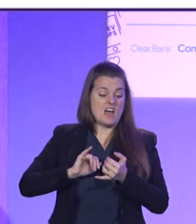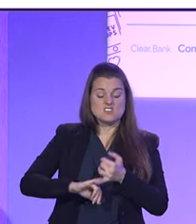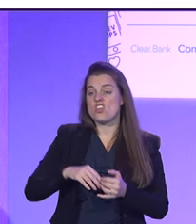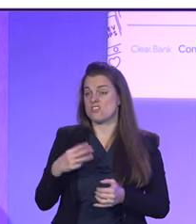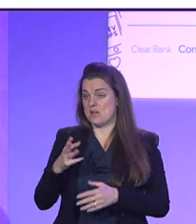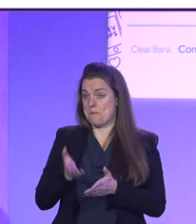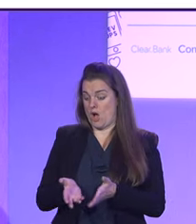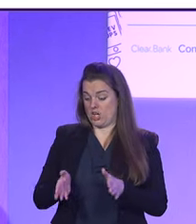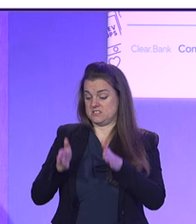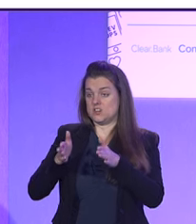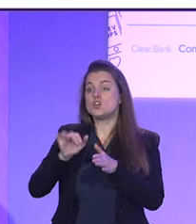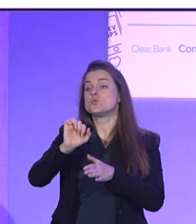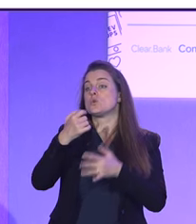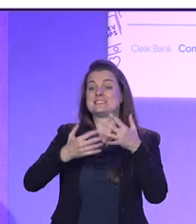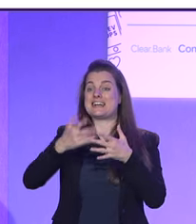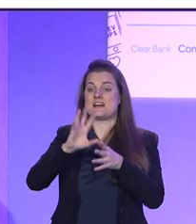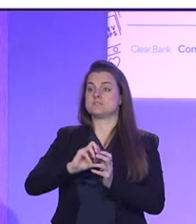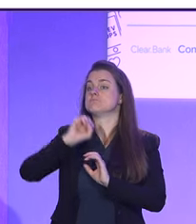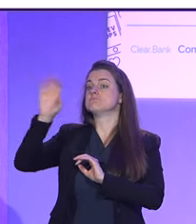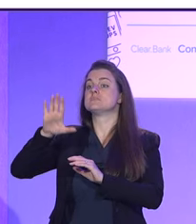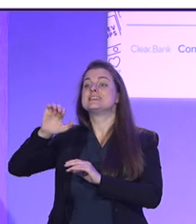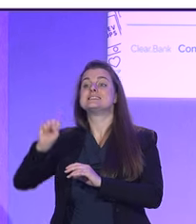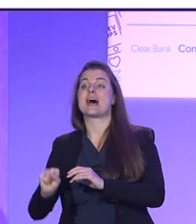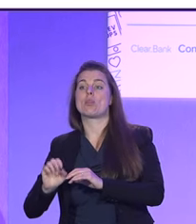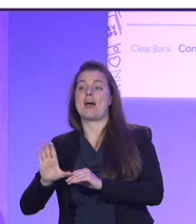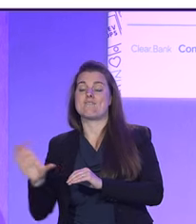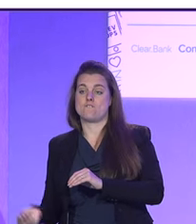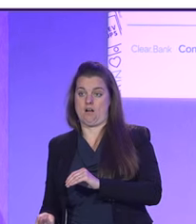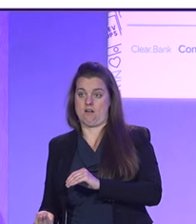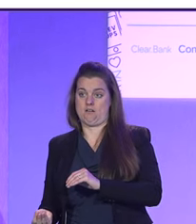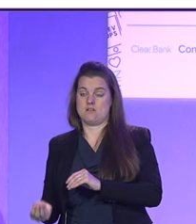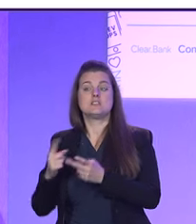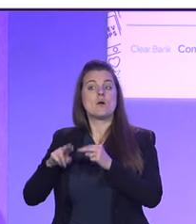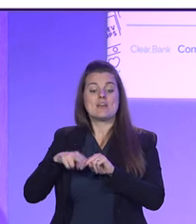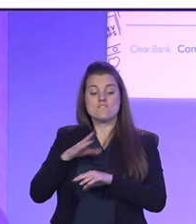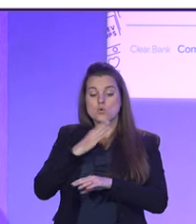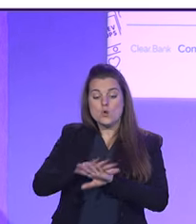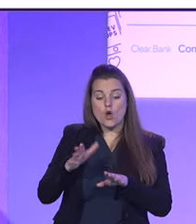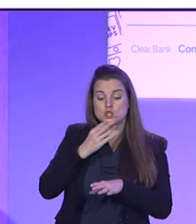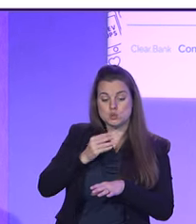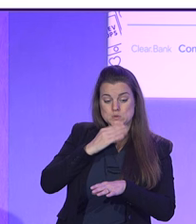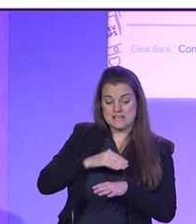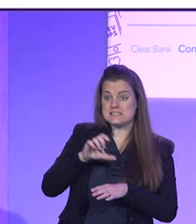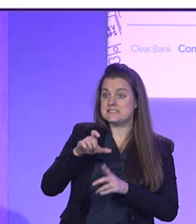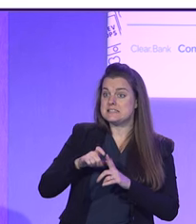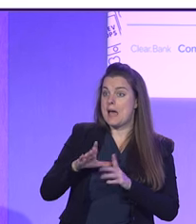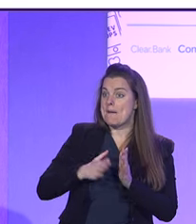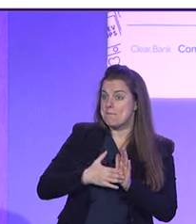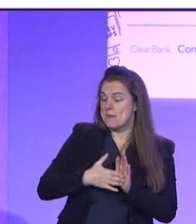data is in South Africa. So if you're not using a CDN, when a user